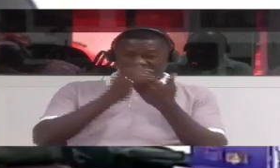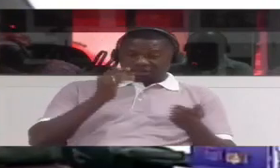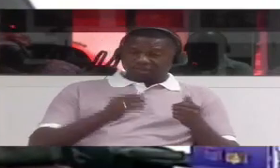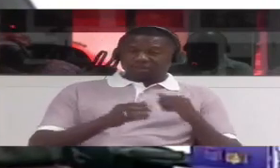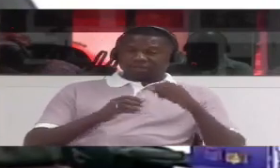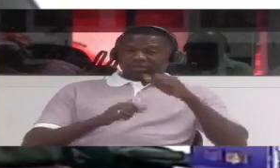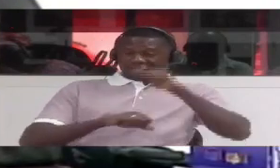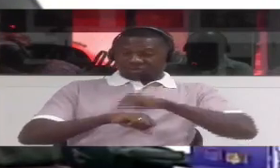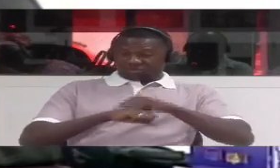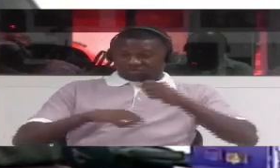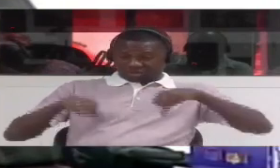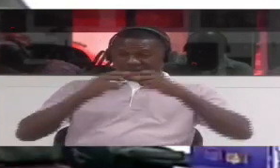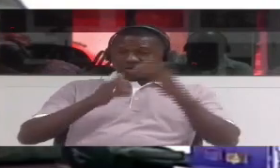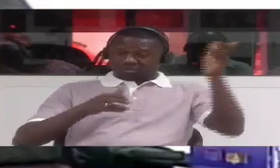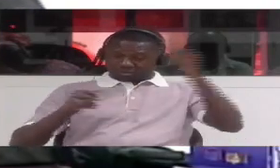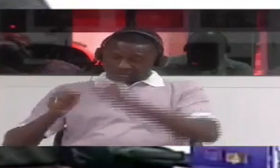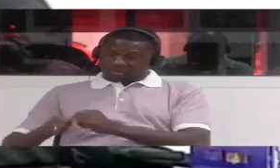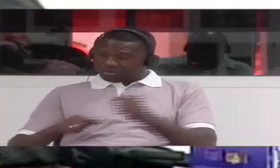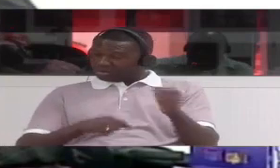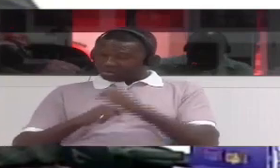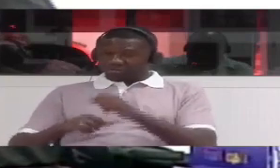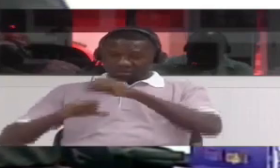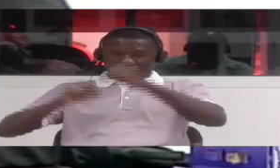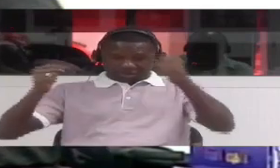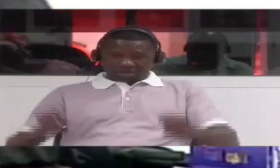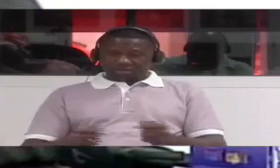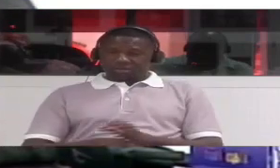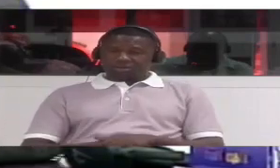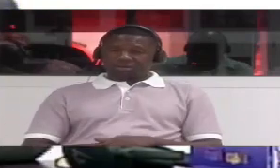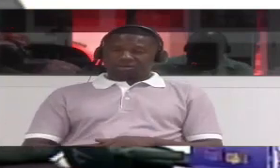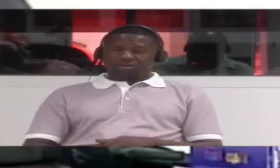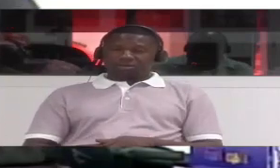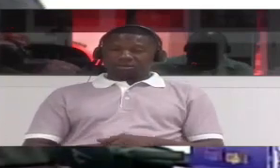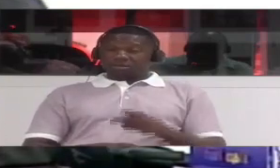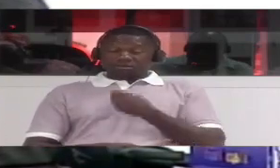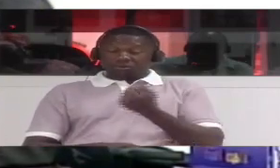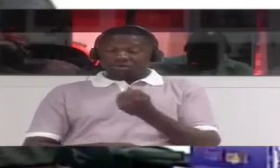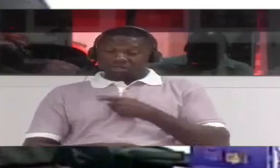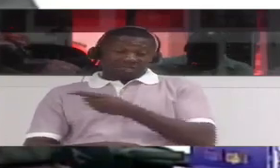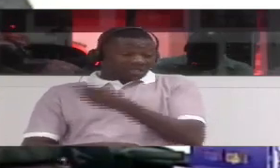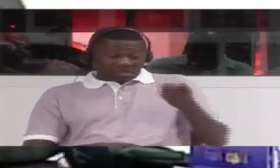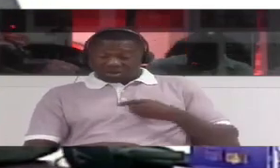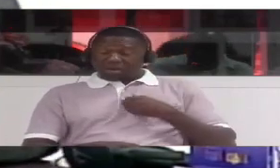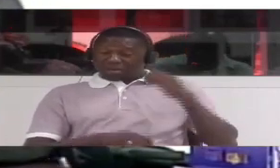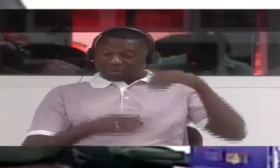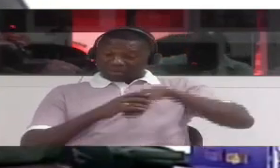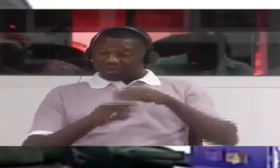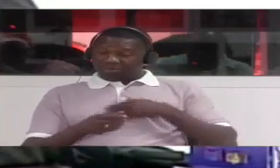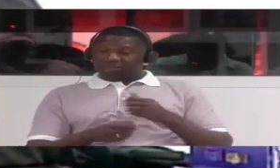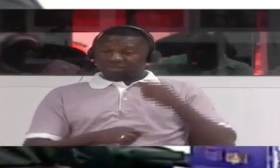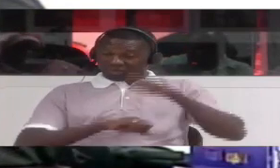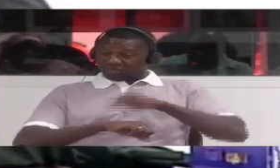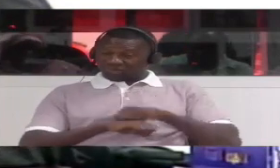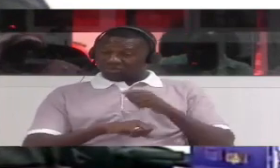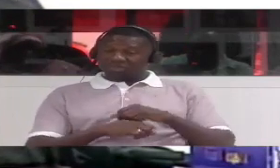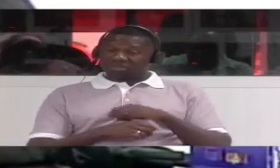brought to the desk. So almost everybody in the room knew I was, they were part of the torturing process because he was saying I was going to go back there if I didn't